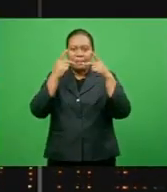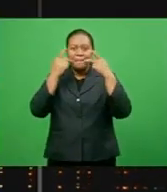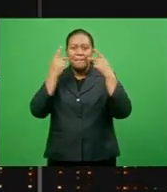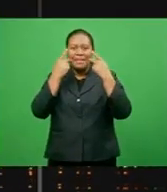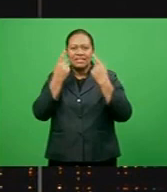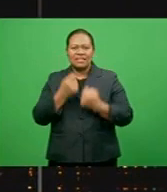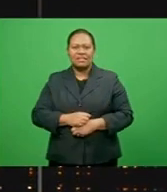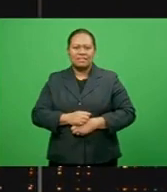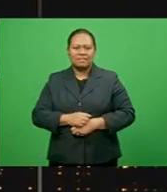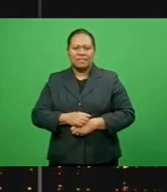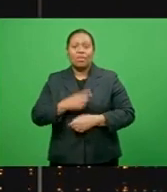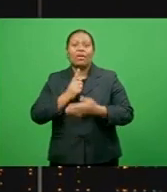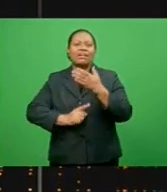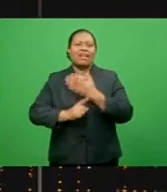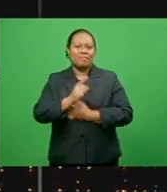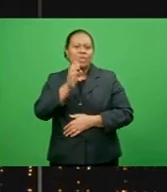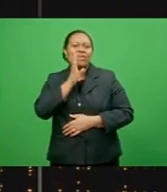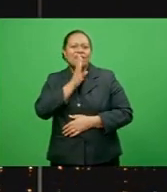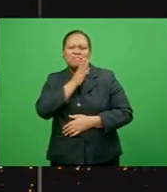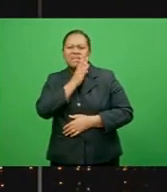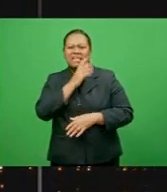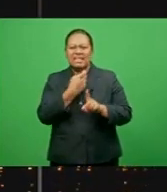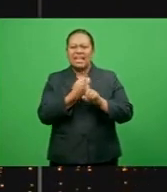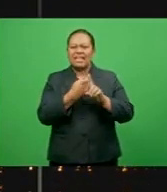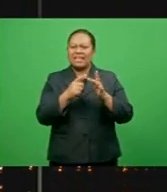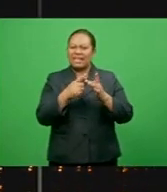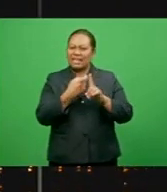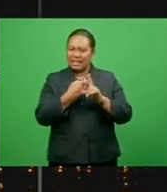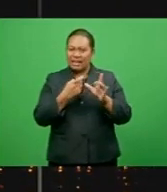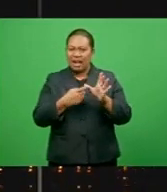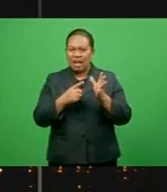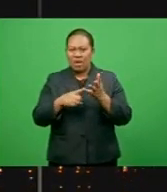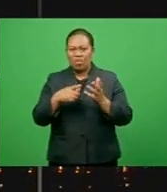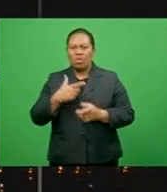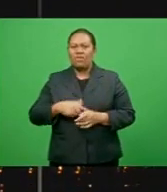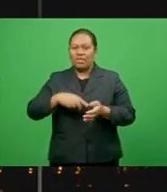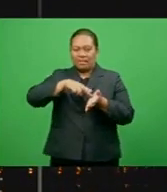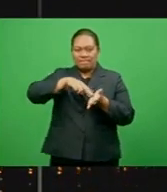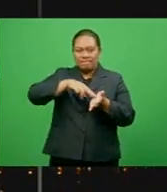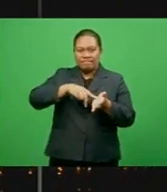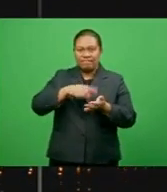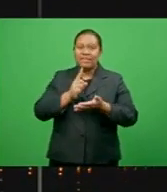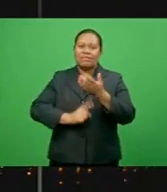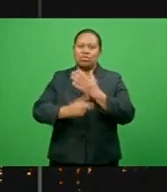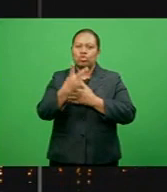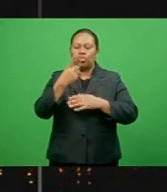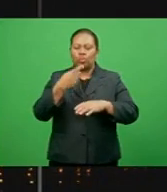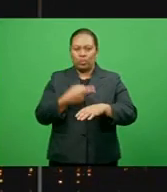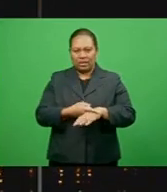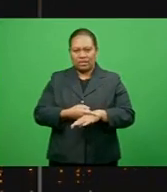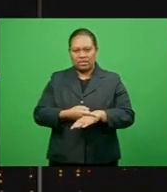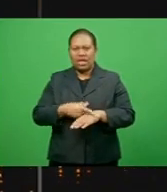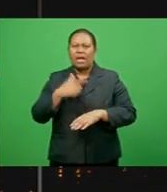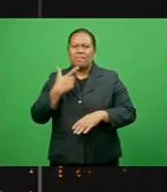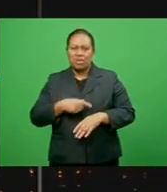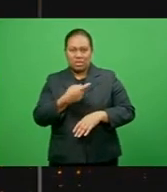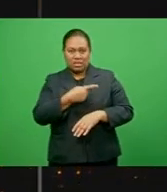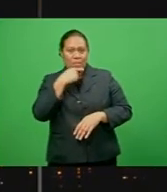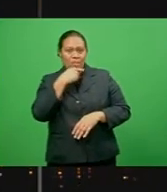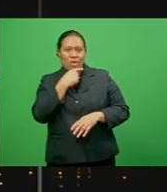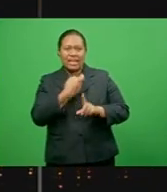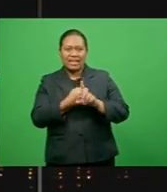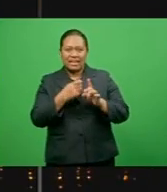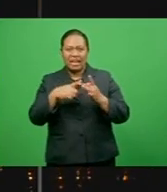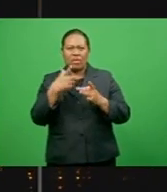are set to miss their star forward Viliame Kikau in the NRL preliminary final in 2 weeks. Kikau was charged with a Grade 1